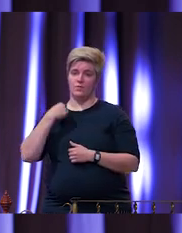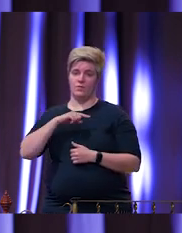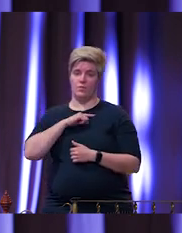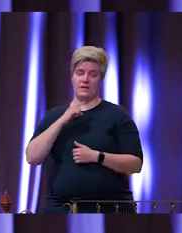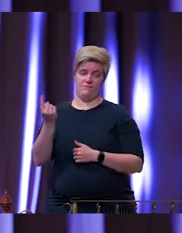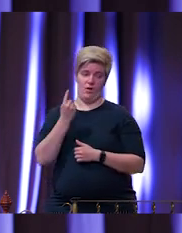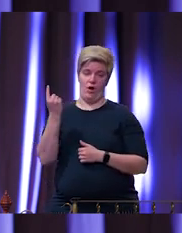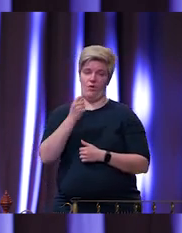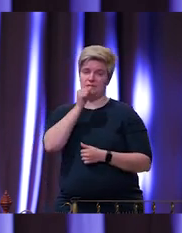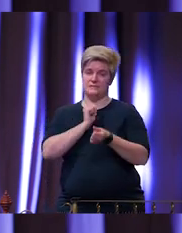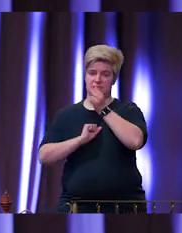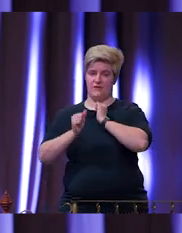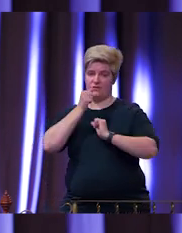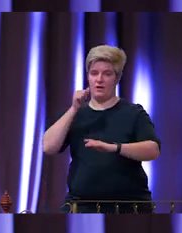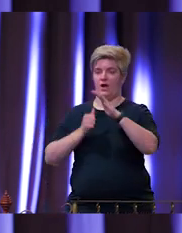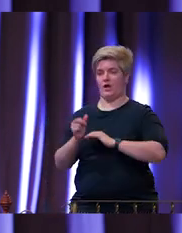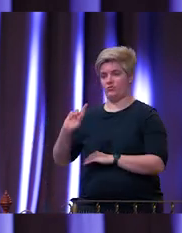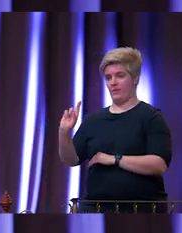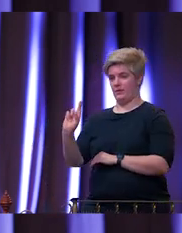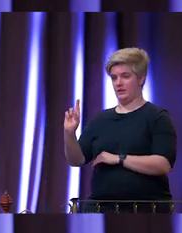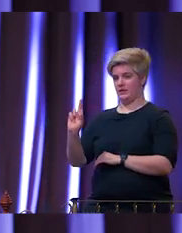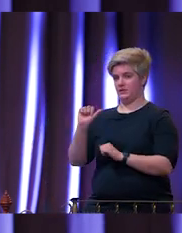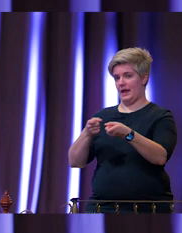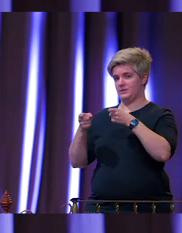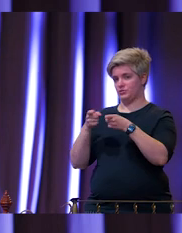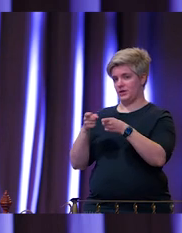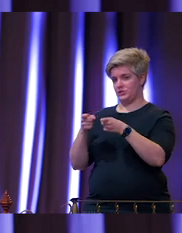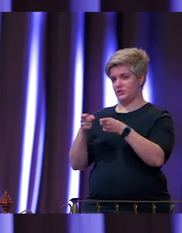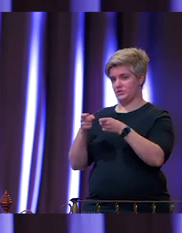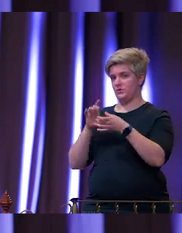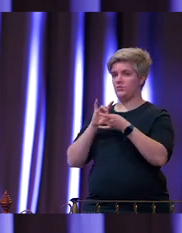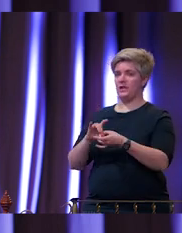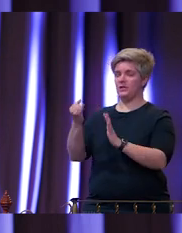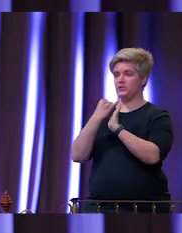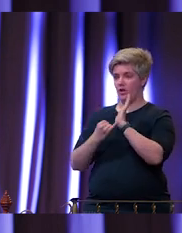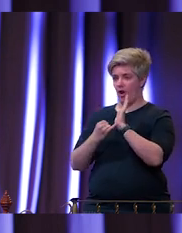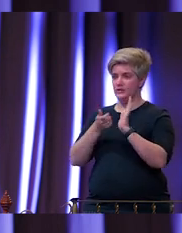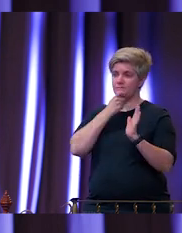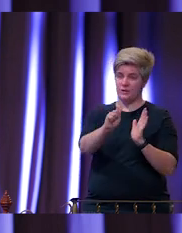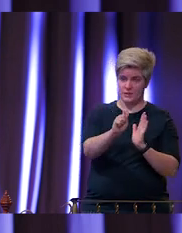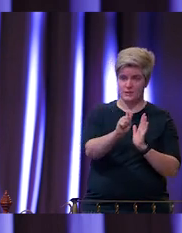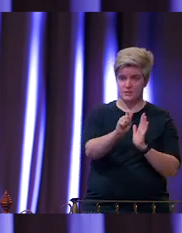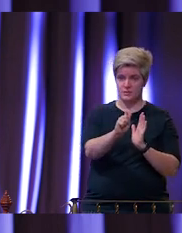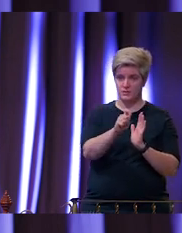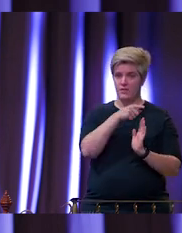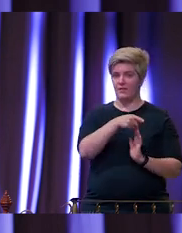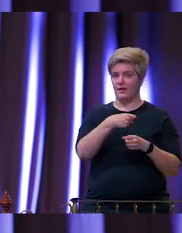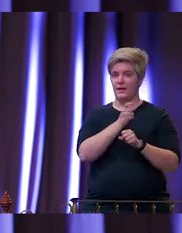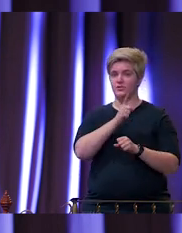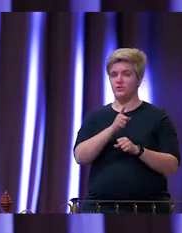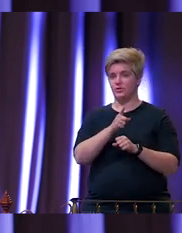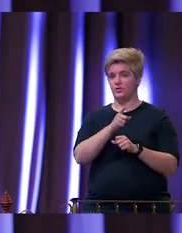always suffered under a Republican administration in terms of the arts field, period, because they're going to make sure that the